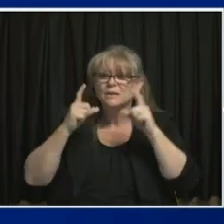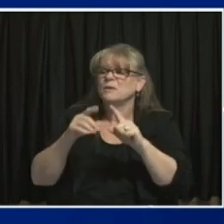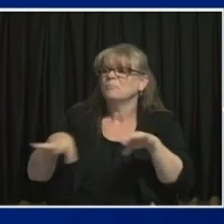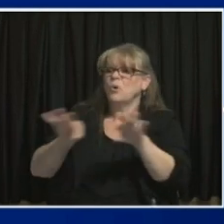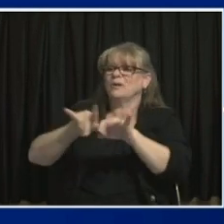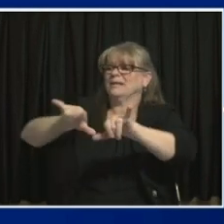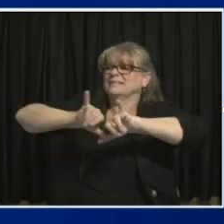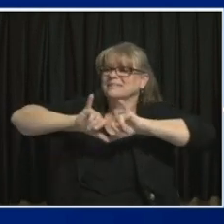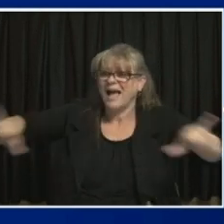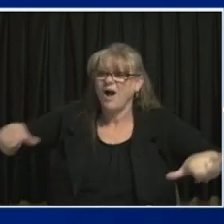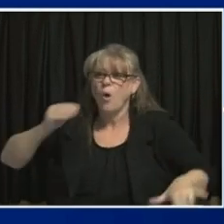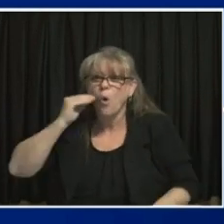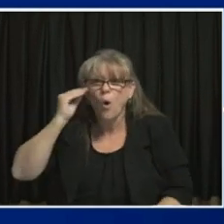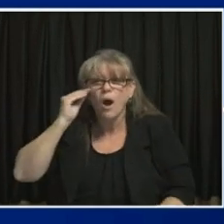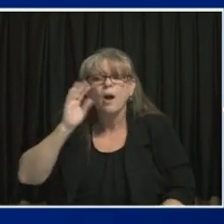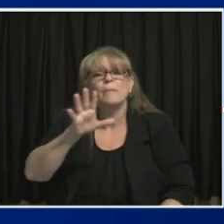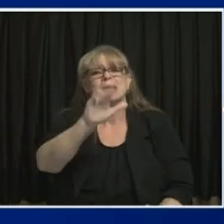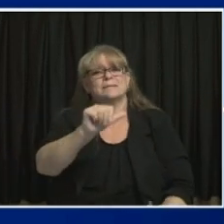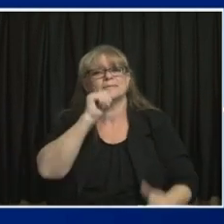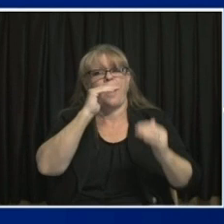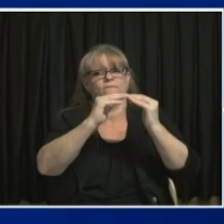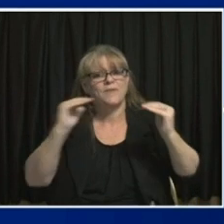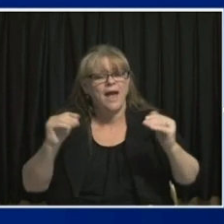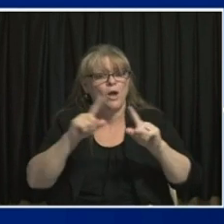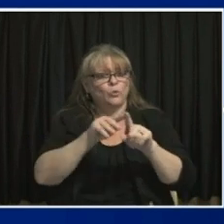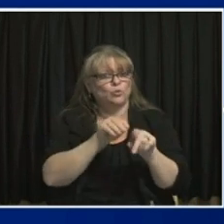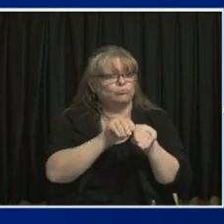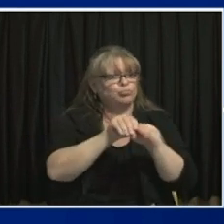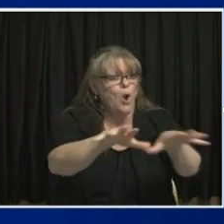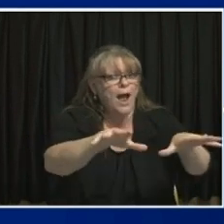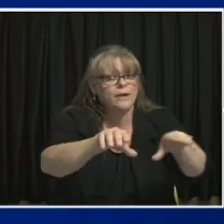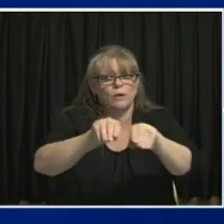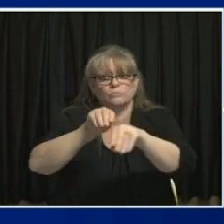to if they have it," end quote.